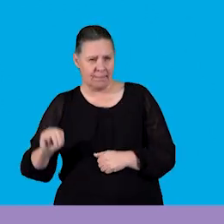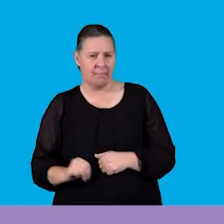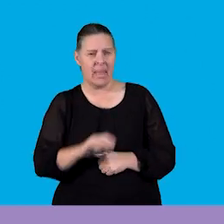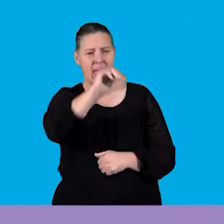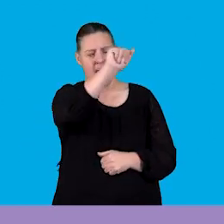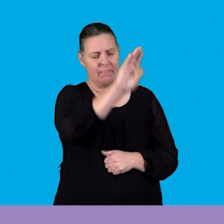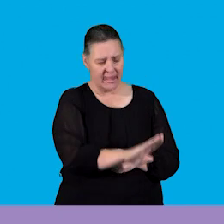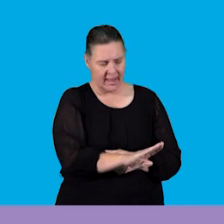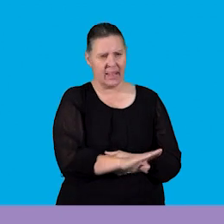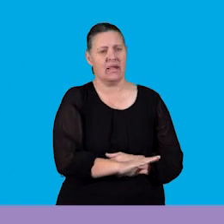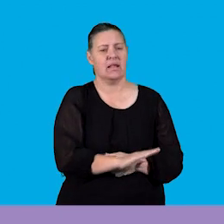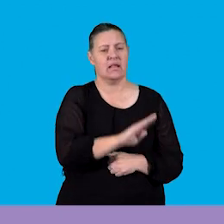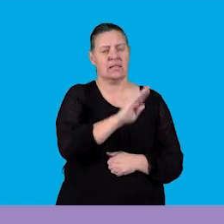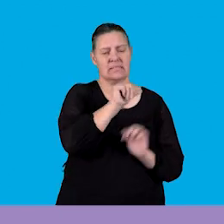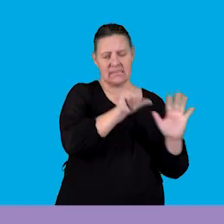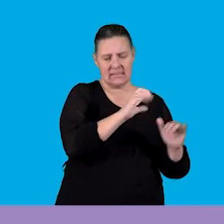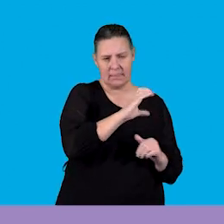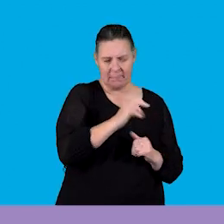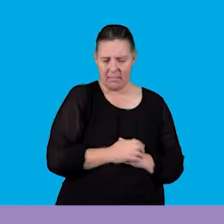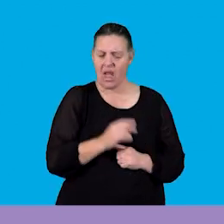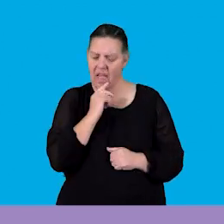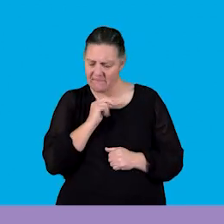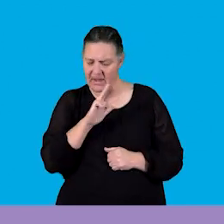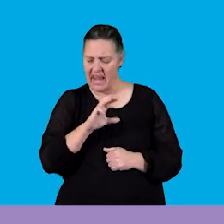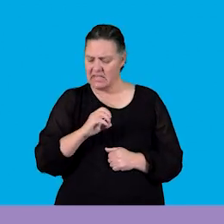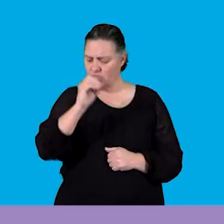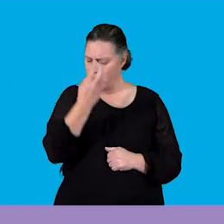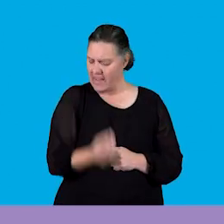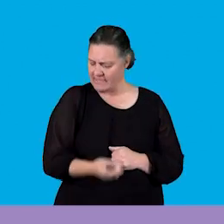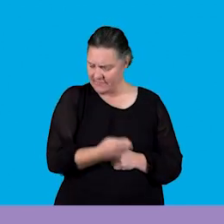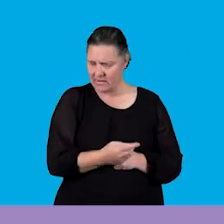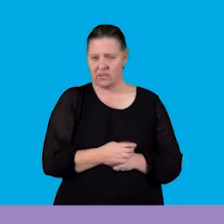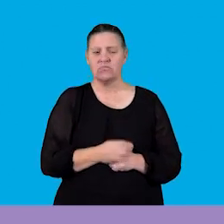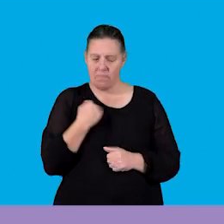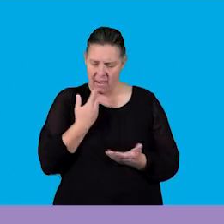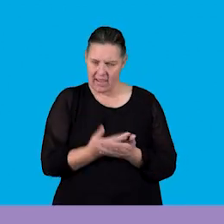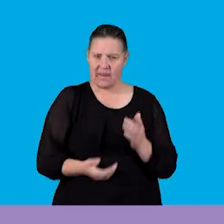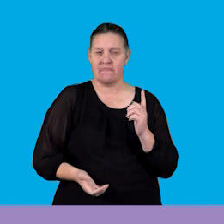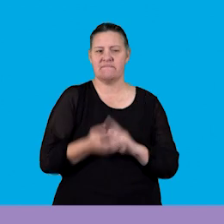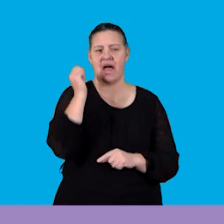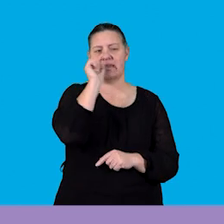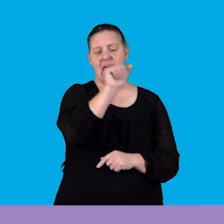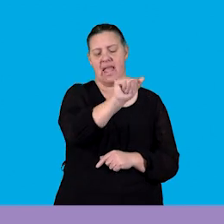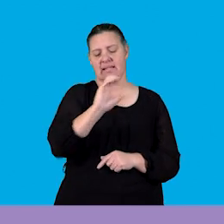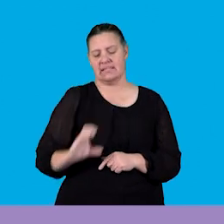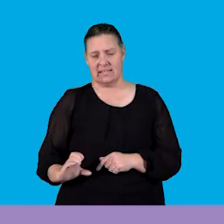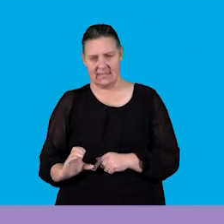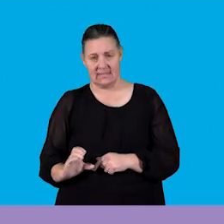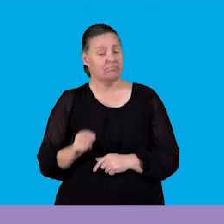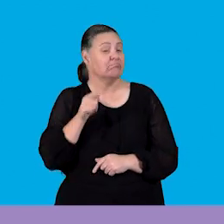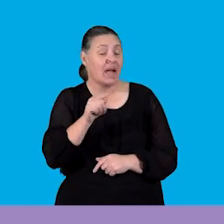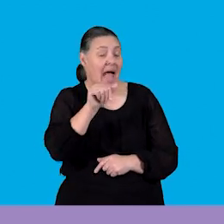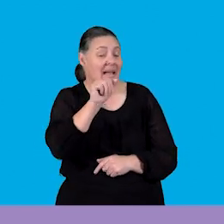and BC, which is 8 centimeters, and we can see that it is a right-angled triangle. That means we can